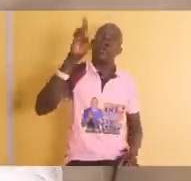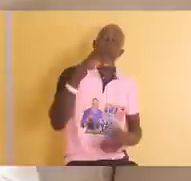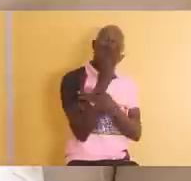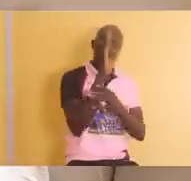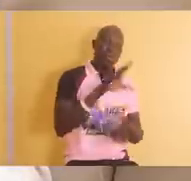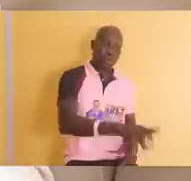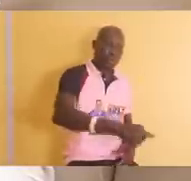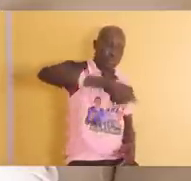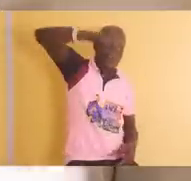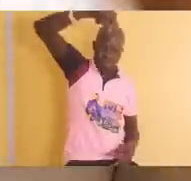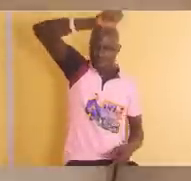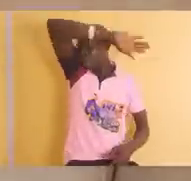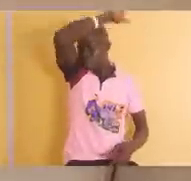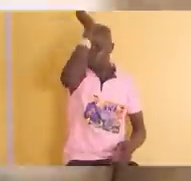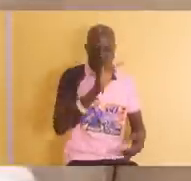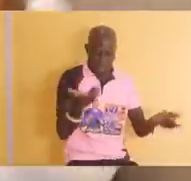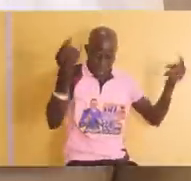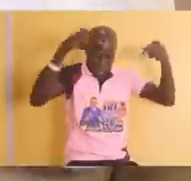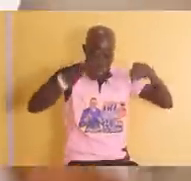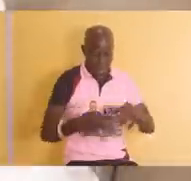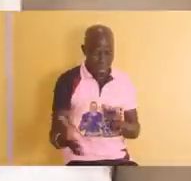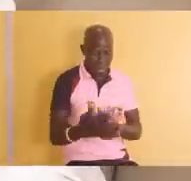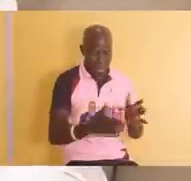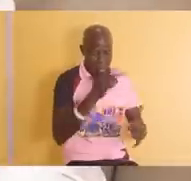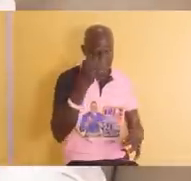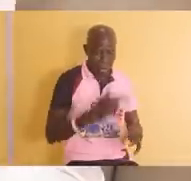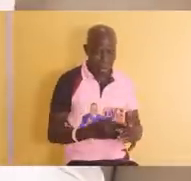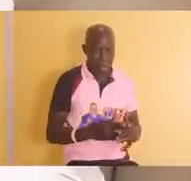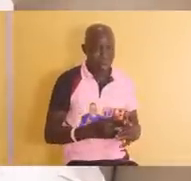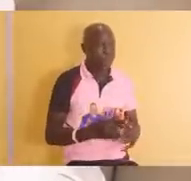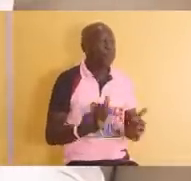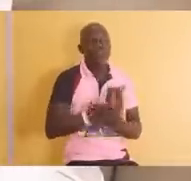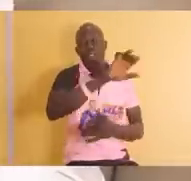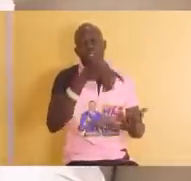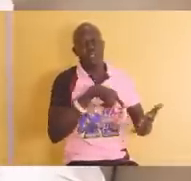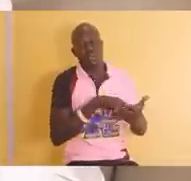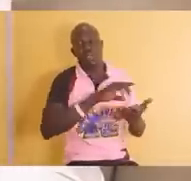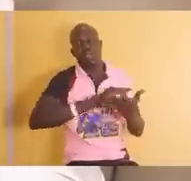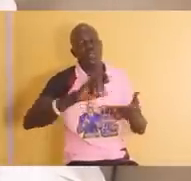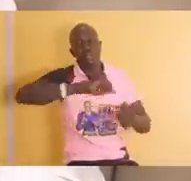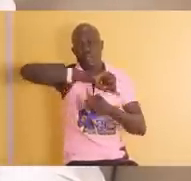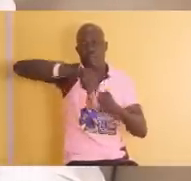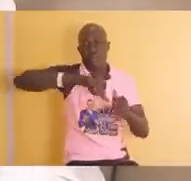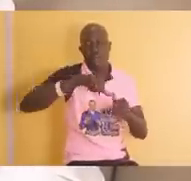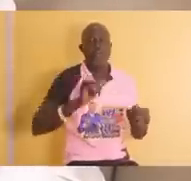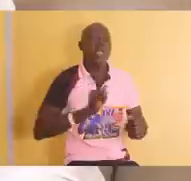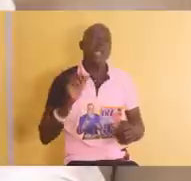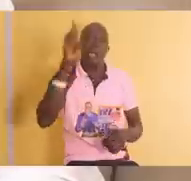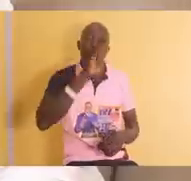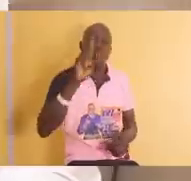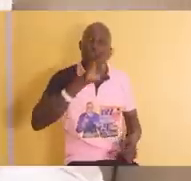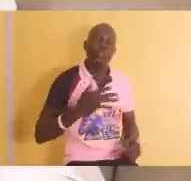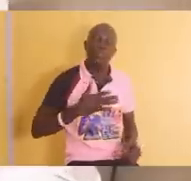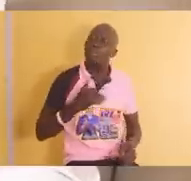sókè. I lift you up with the help of God. O ò ní wálẹ̀ láéláé. Amen. You don't come down. Ẹ ọ̀sẹ̀ òróró lélẹ́yìí. this anointing will. Ma fi enu